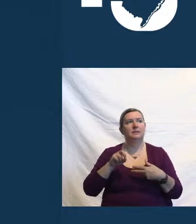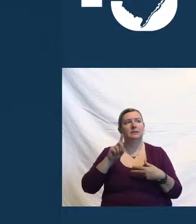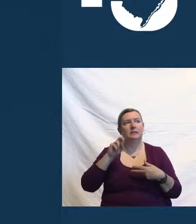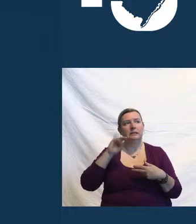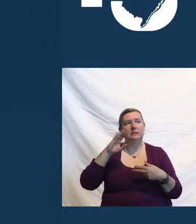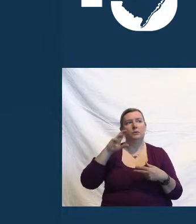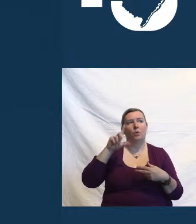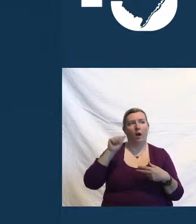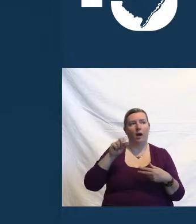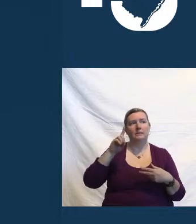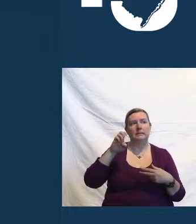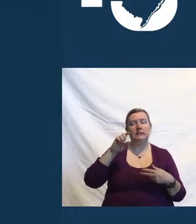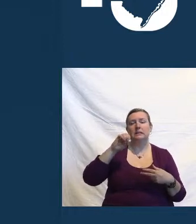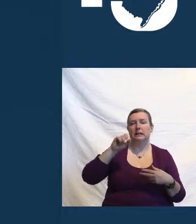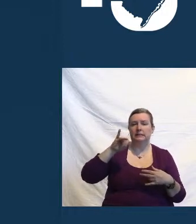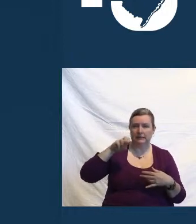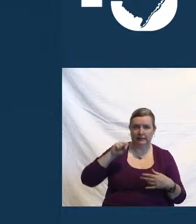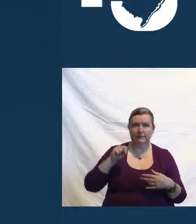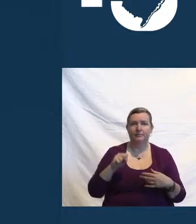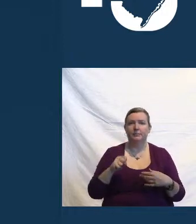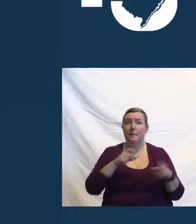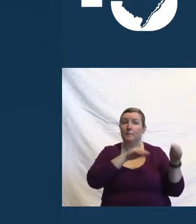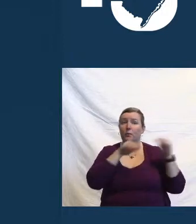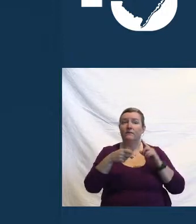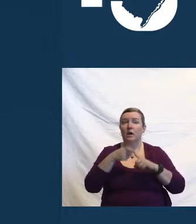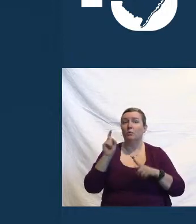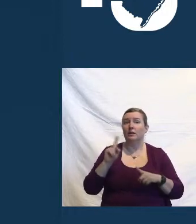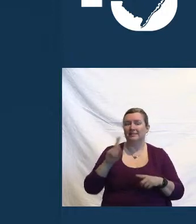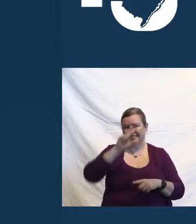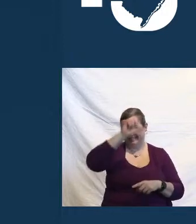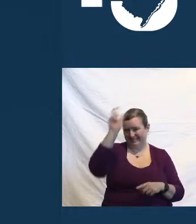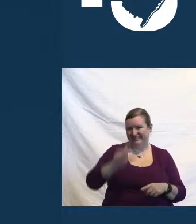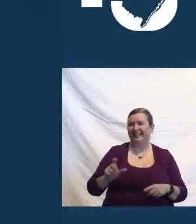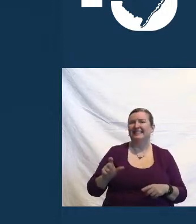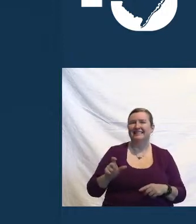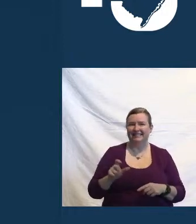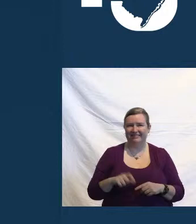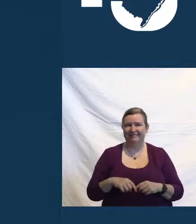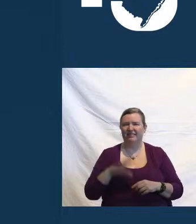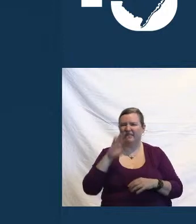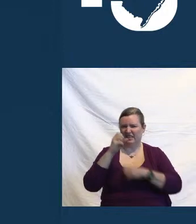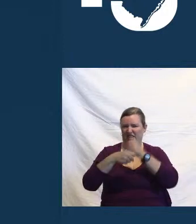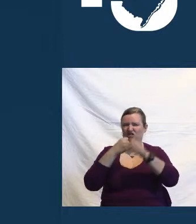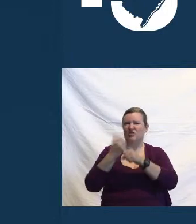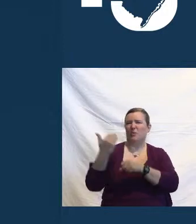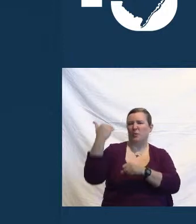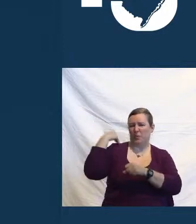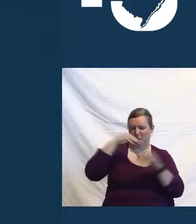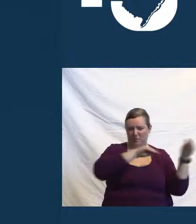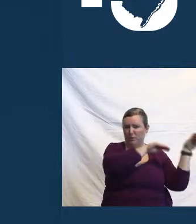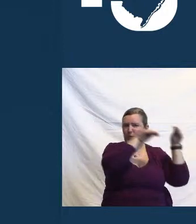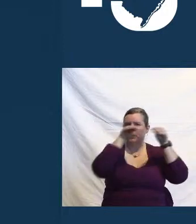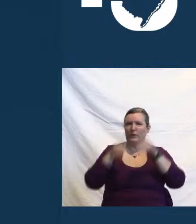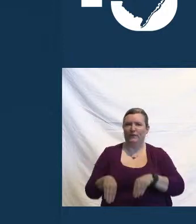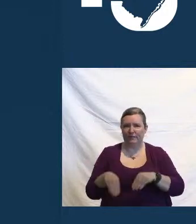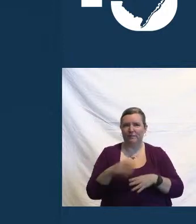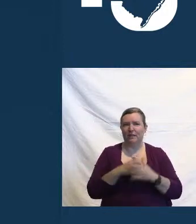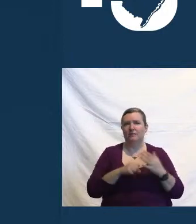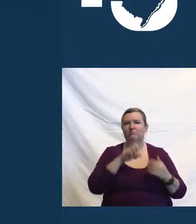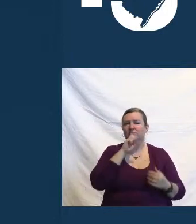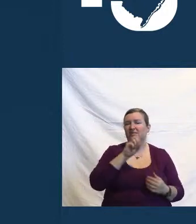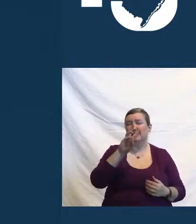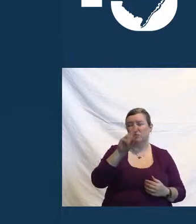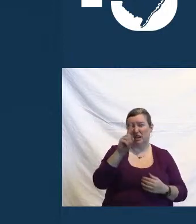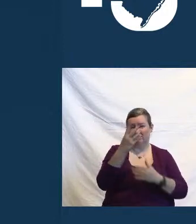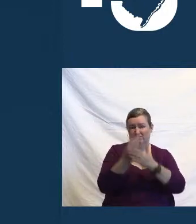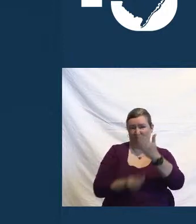Middlesex County from his native Melizzano, Italy, 50 years ago. He passed at the age of 61 on March 9th of